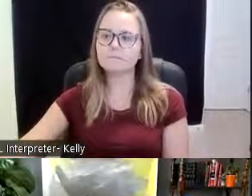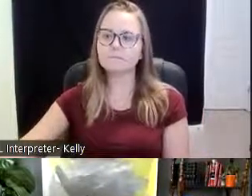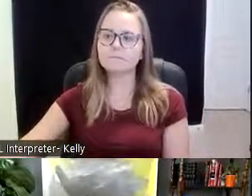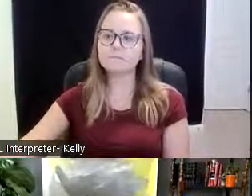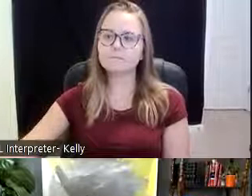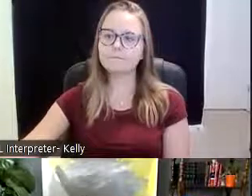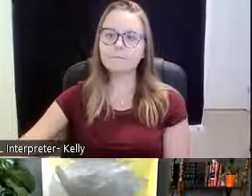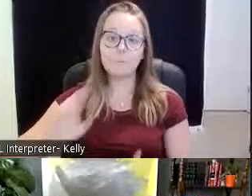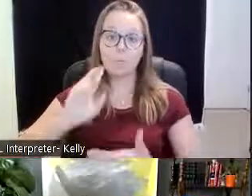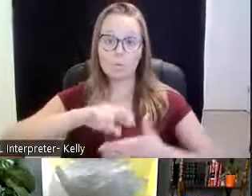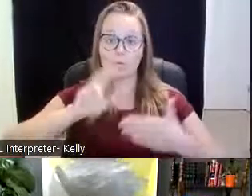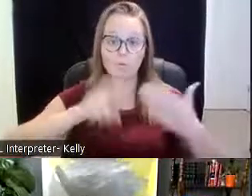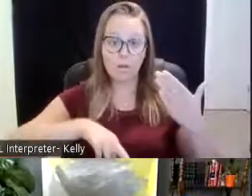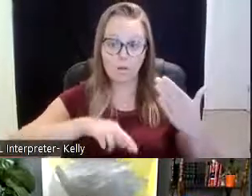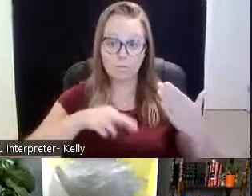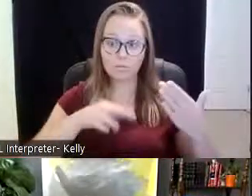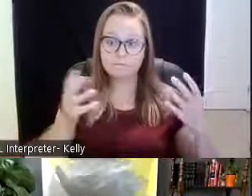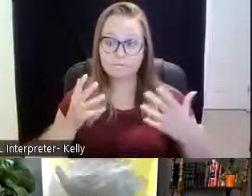that loneliness